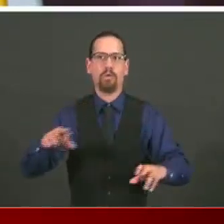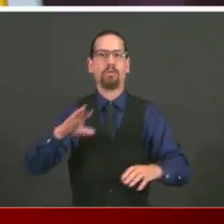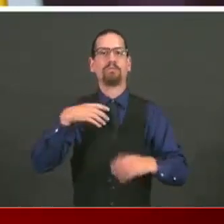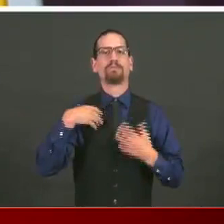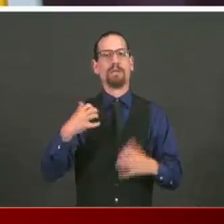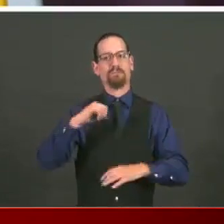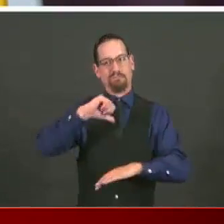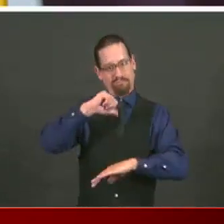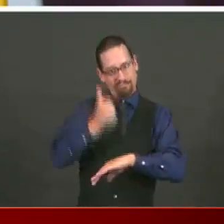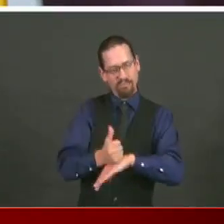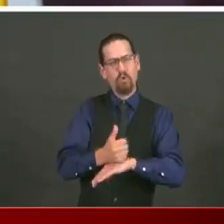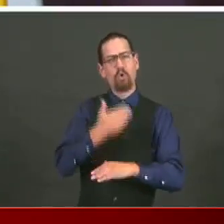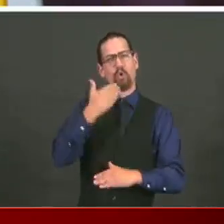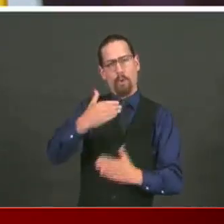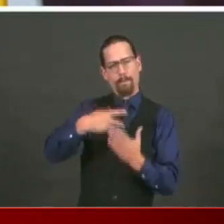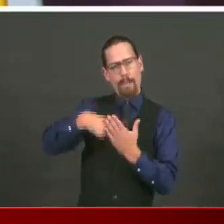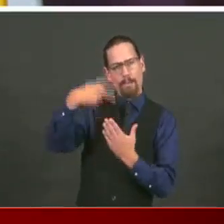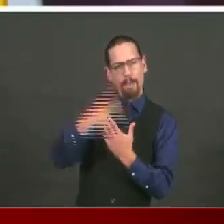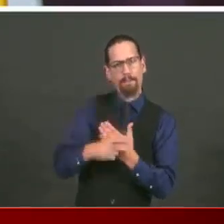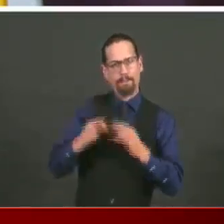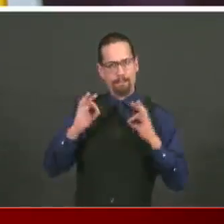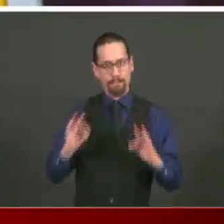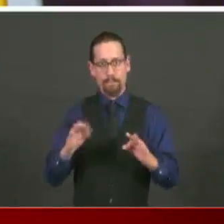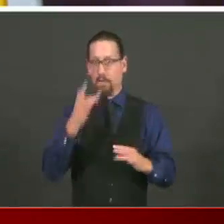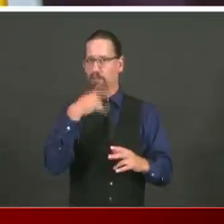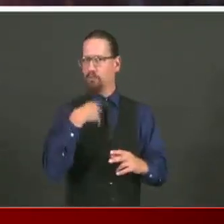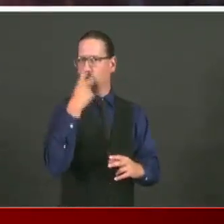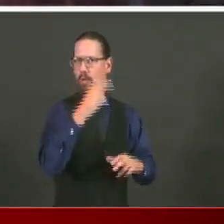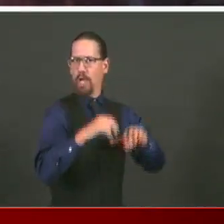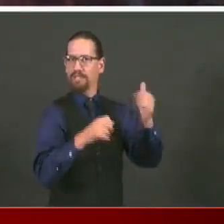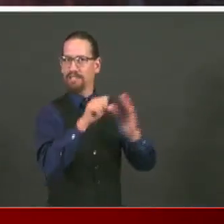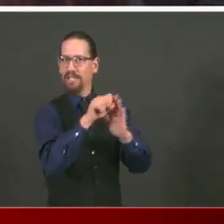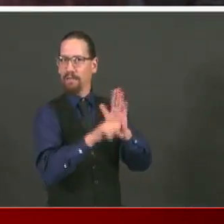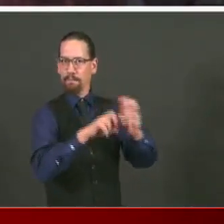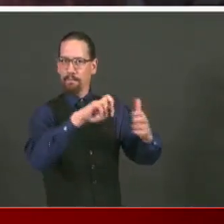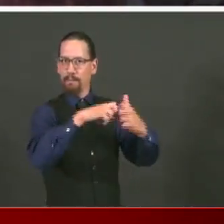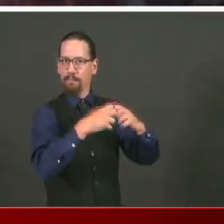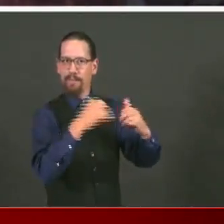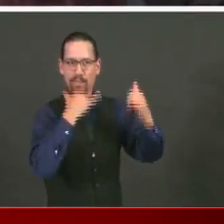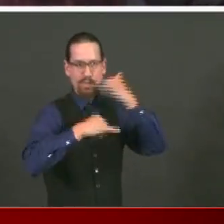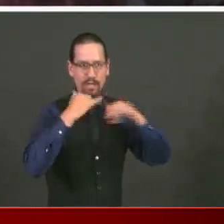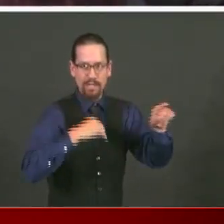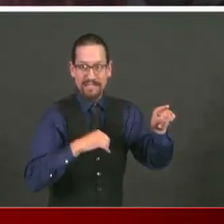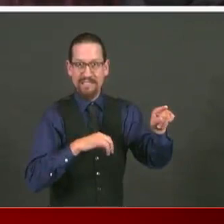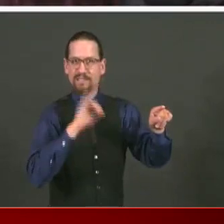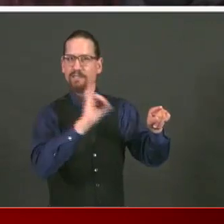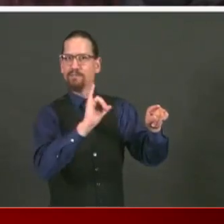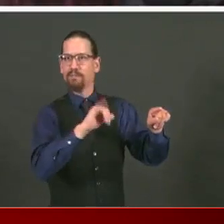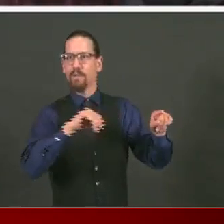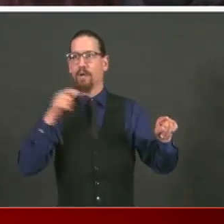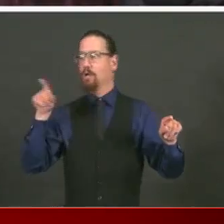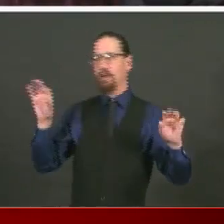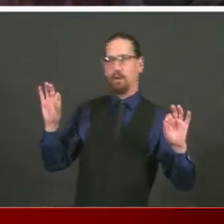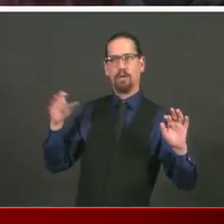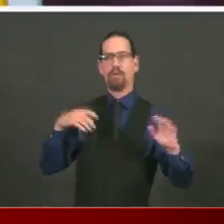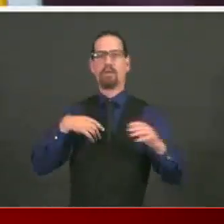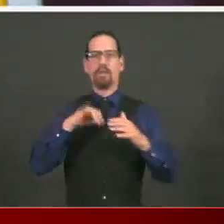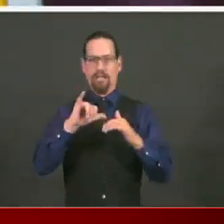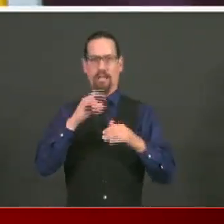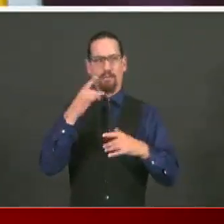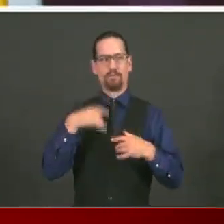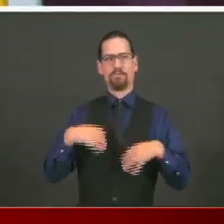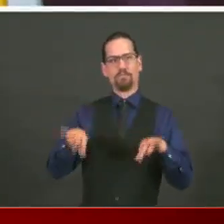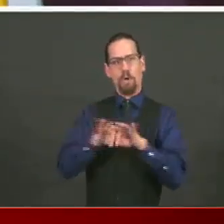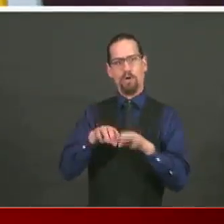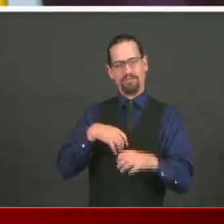at other states, they've struggled. And so, as I've told the Commerce Secretary, you need to get this right. There needs to be